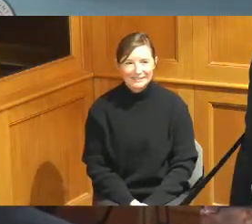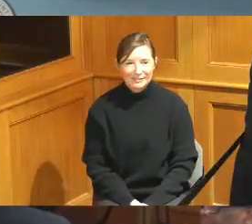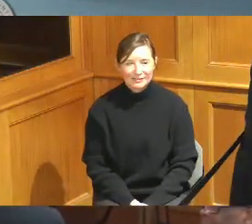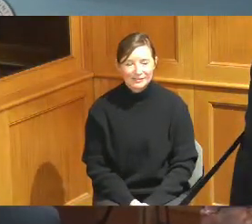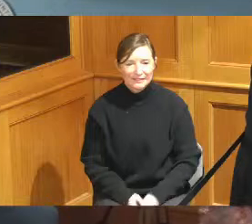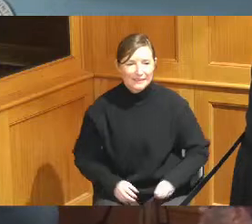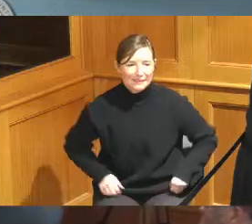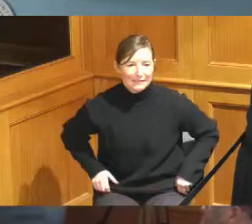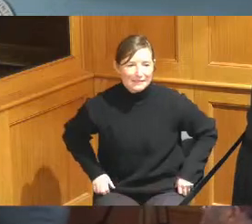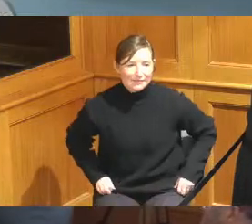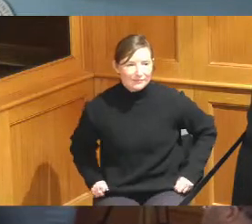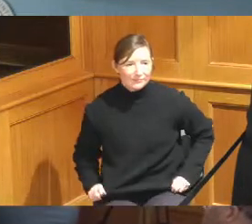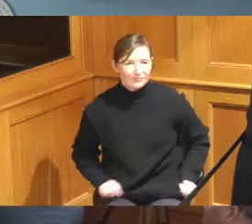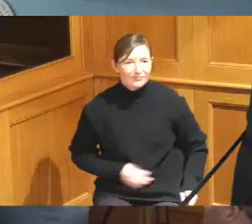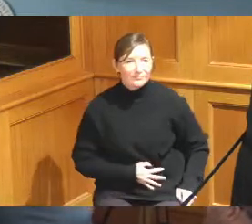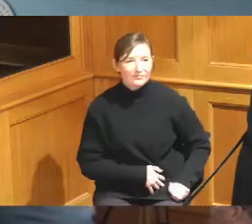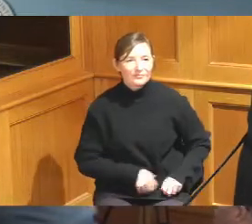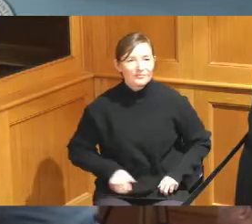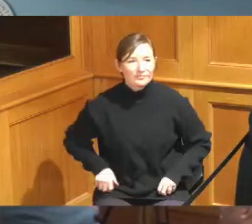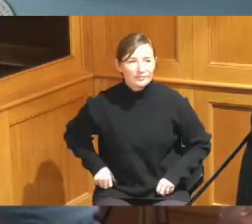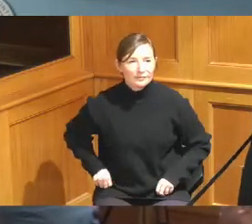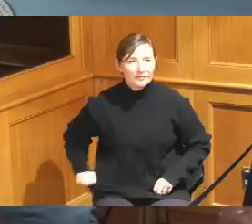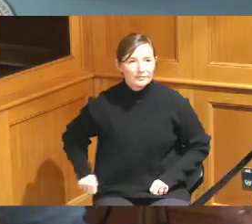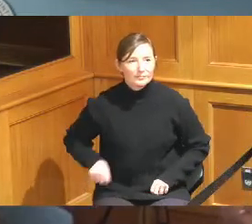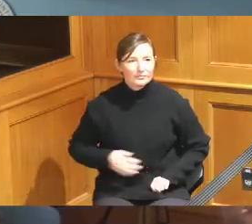for our newspaper.